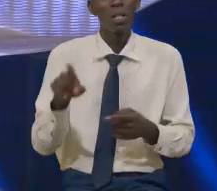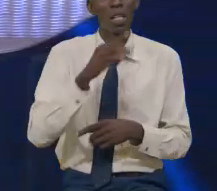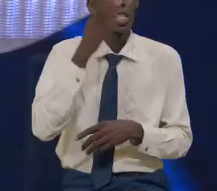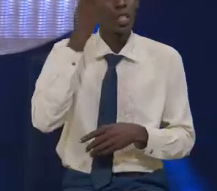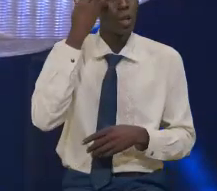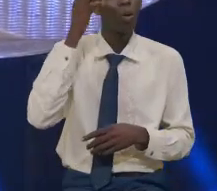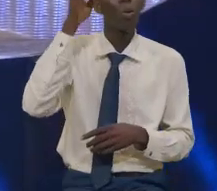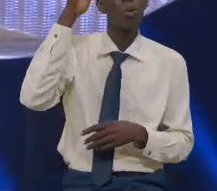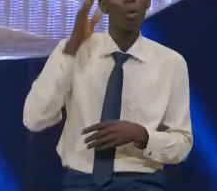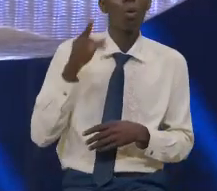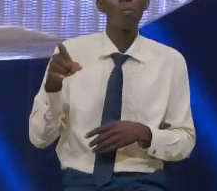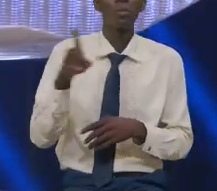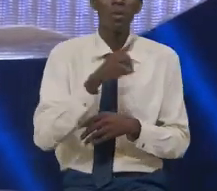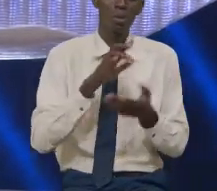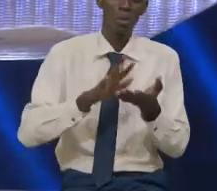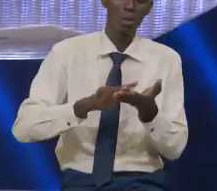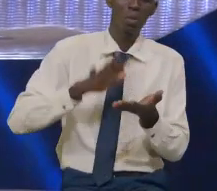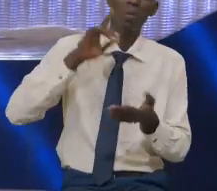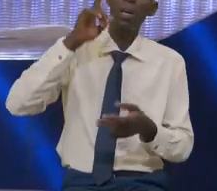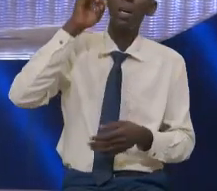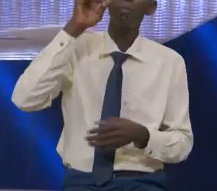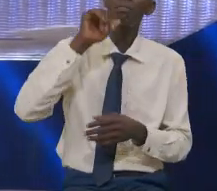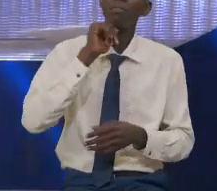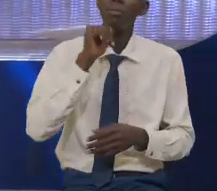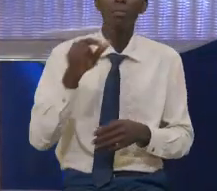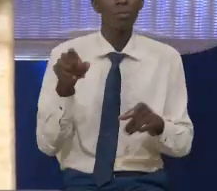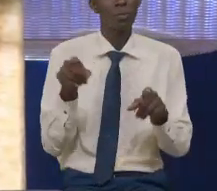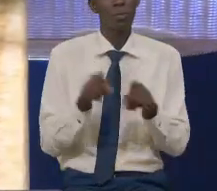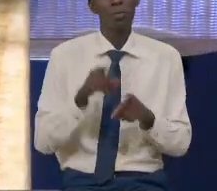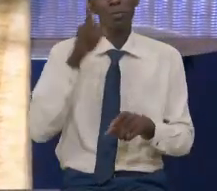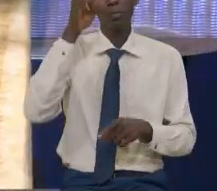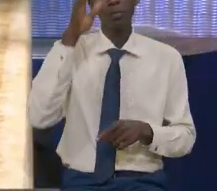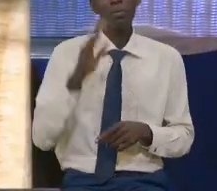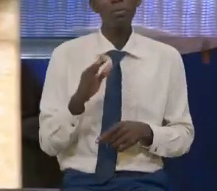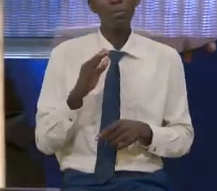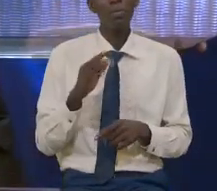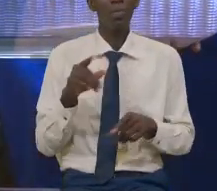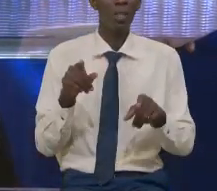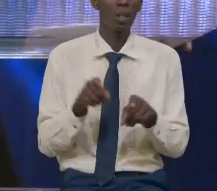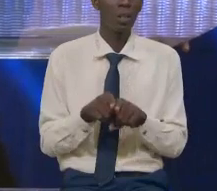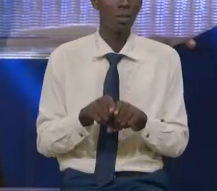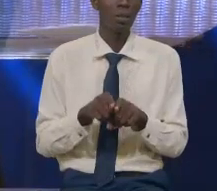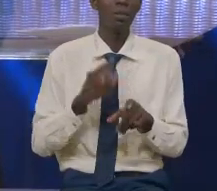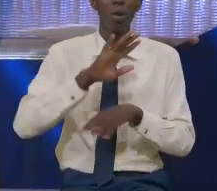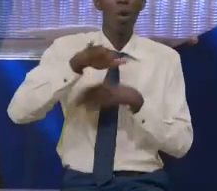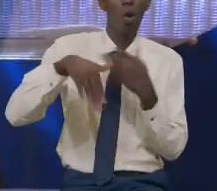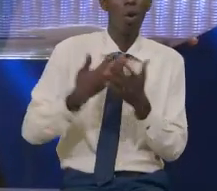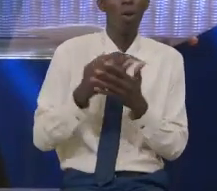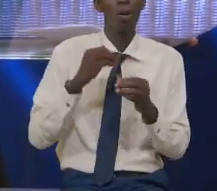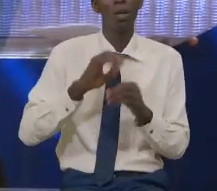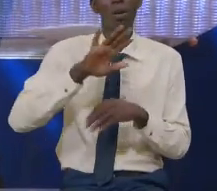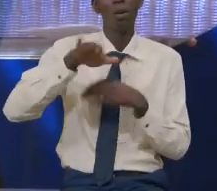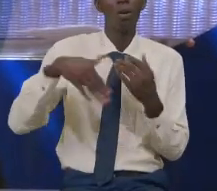they glorified him not as God, as the all in all, as the one higher